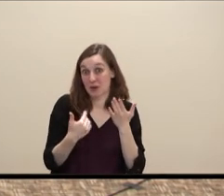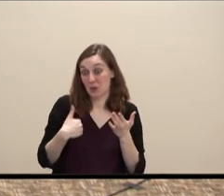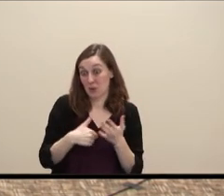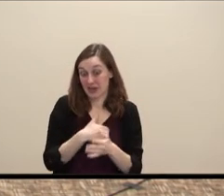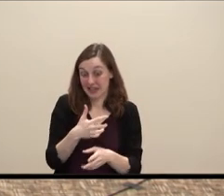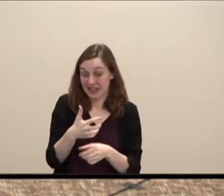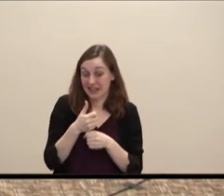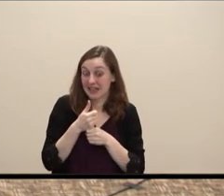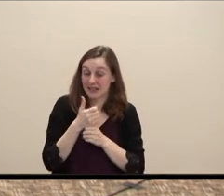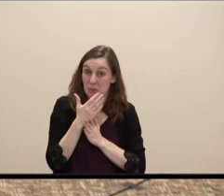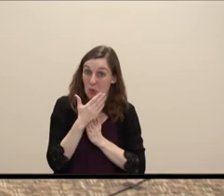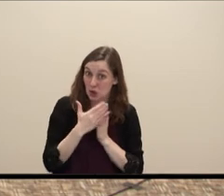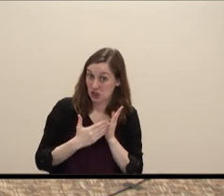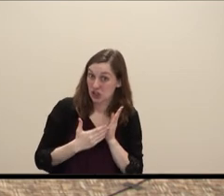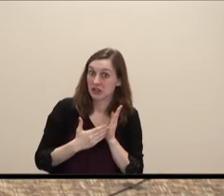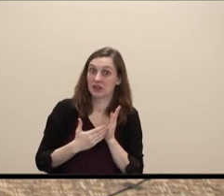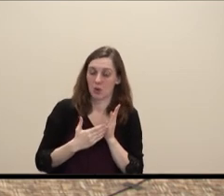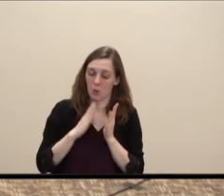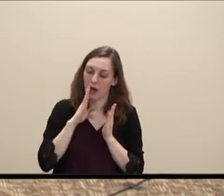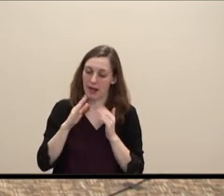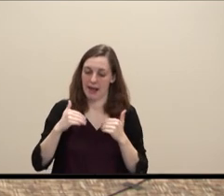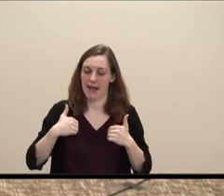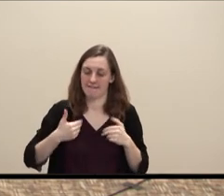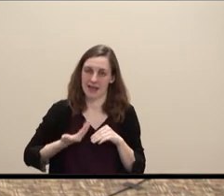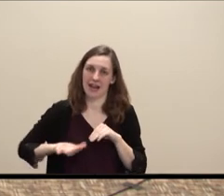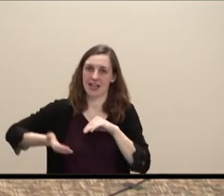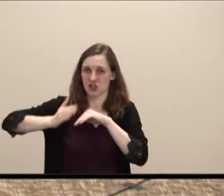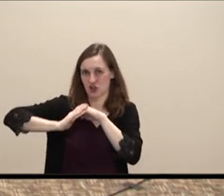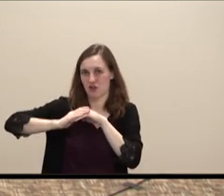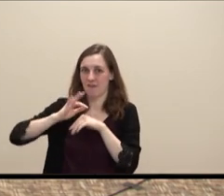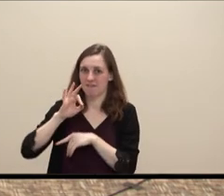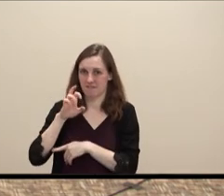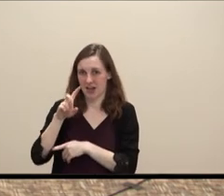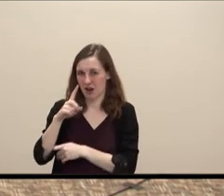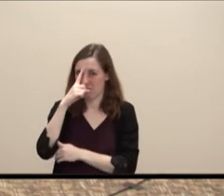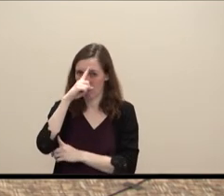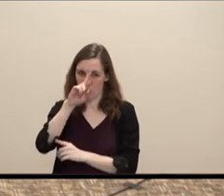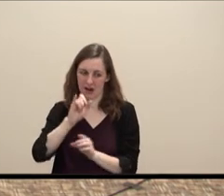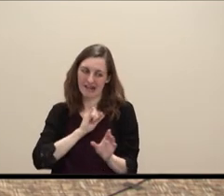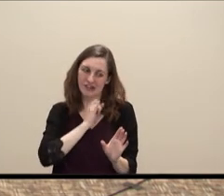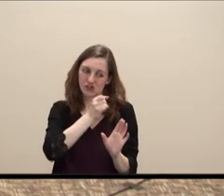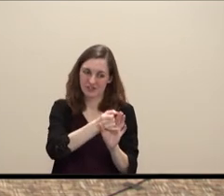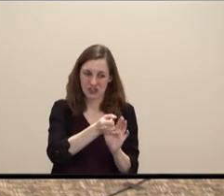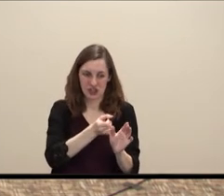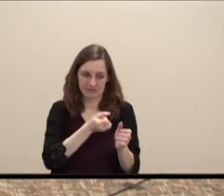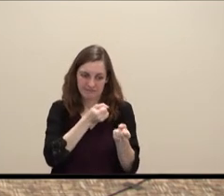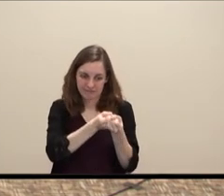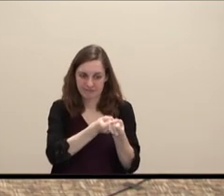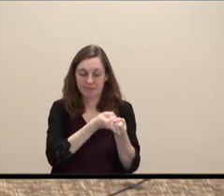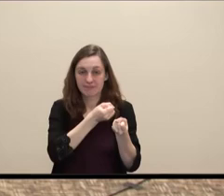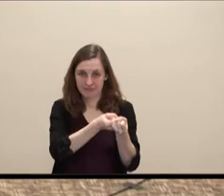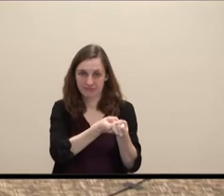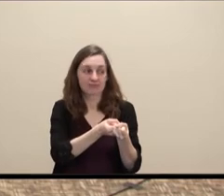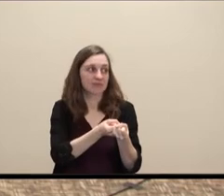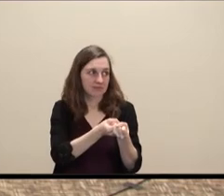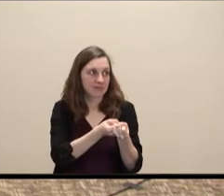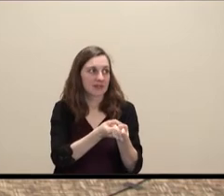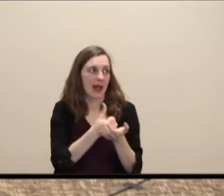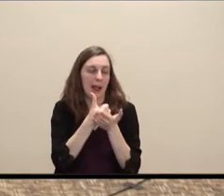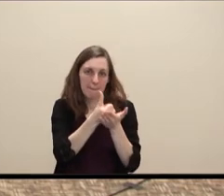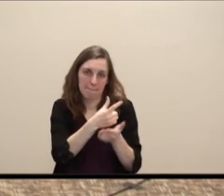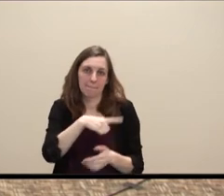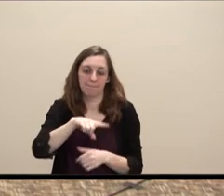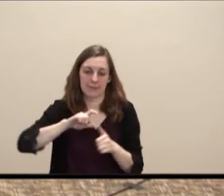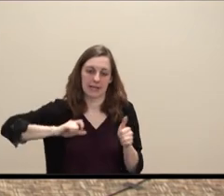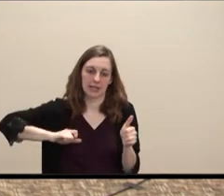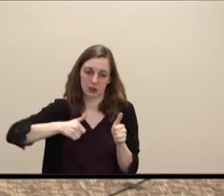portion of them, we're going to have some additional funding for interventions and some work to help catch